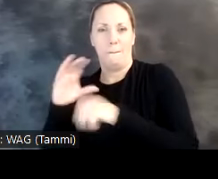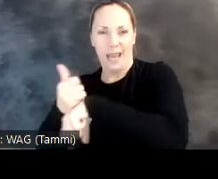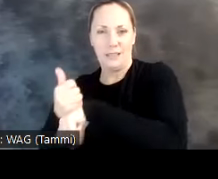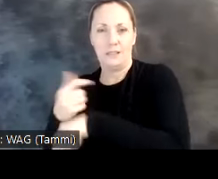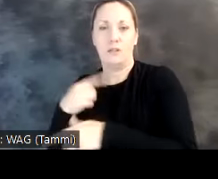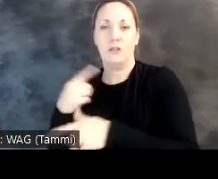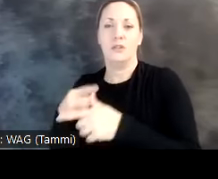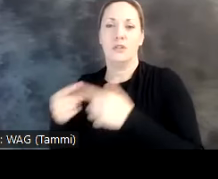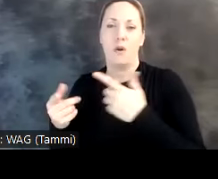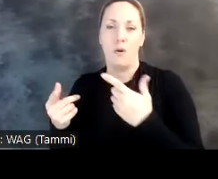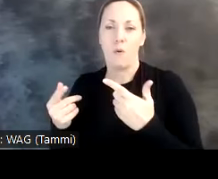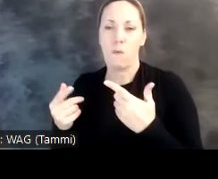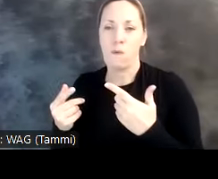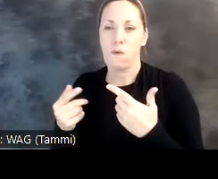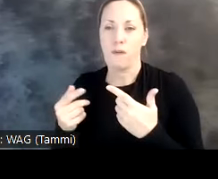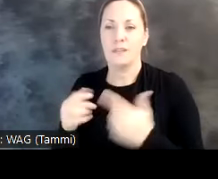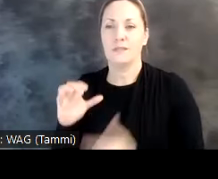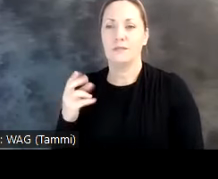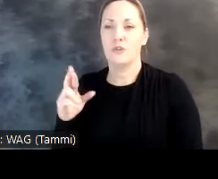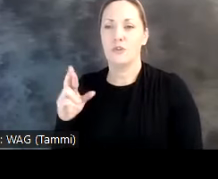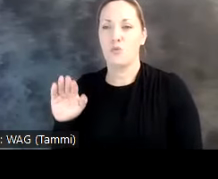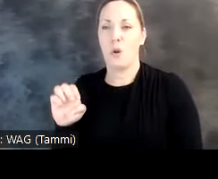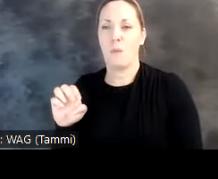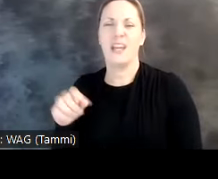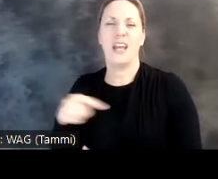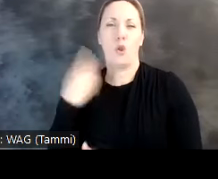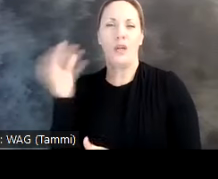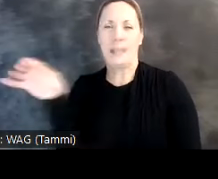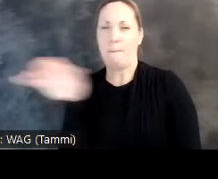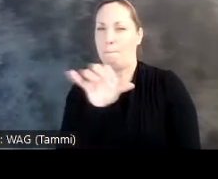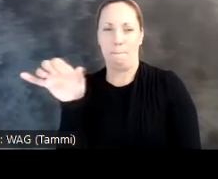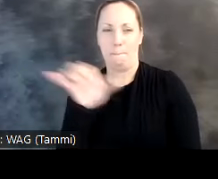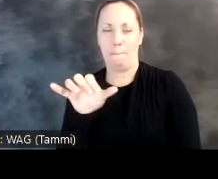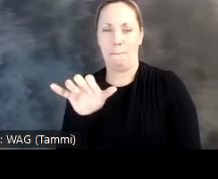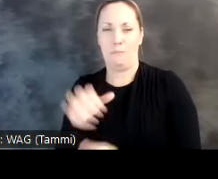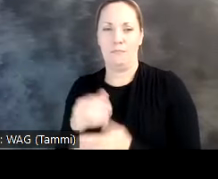is in a Chrome browser. The same kind of outline is